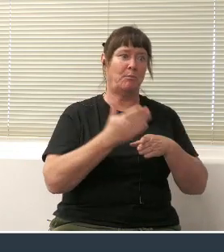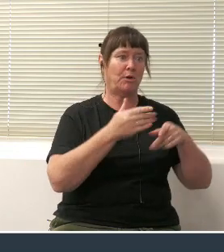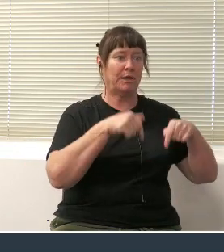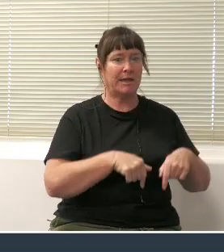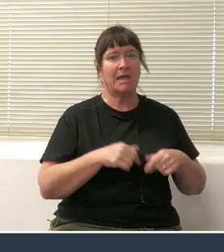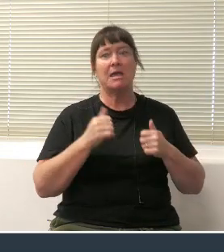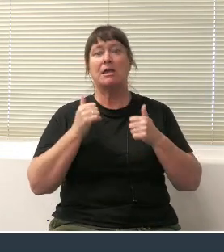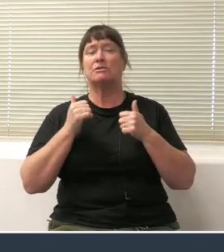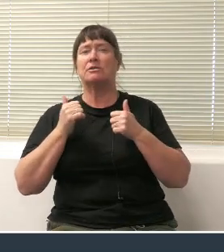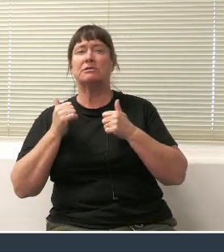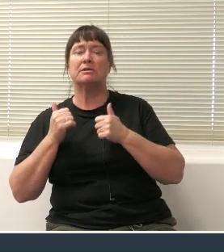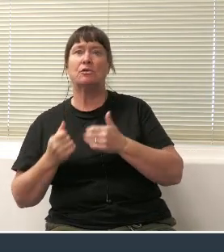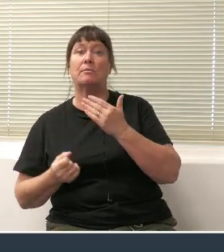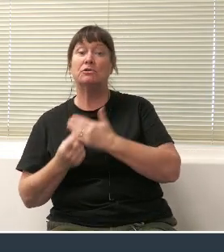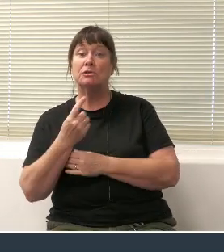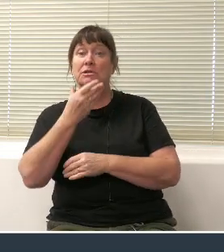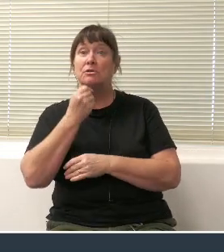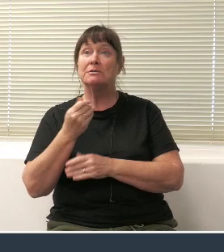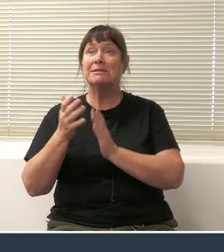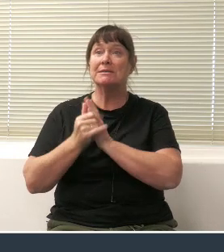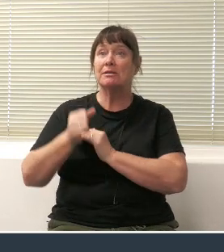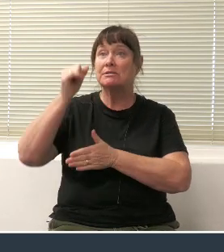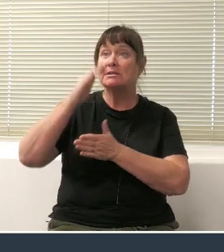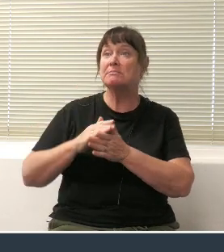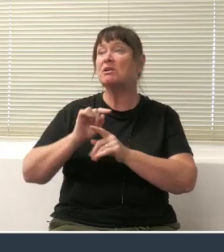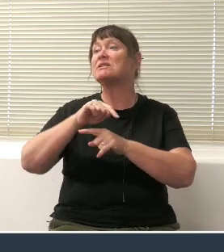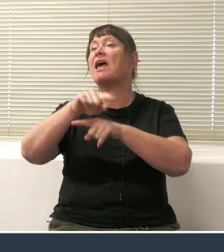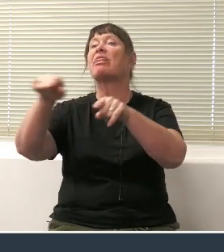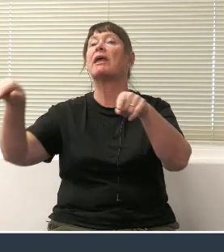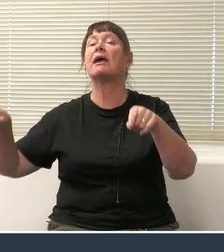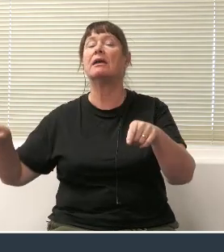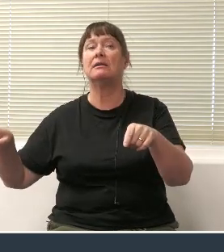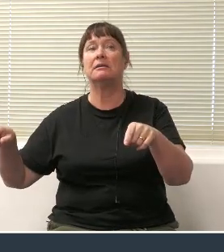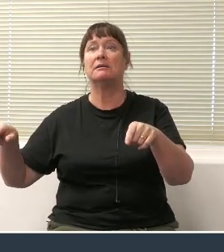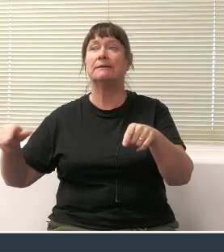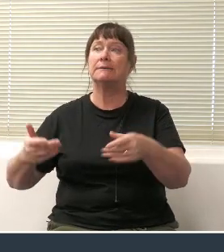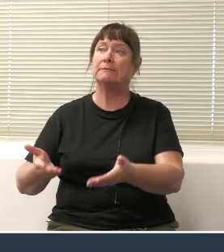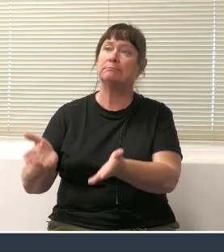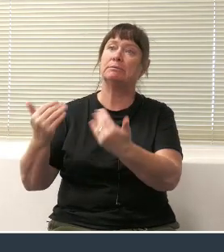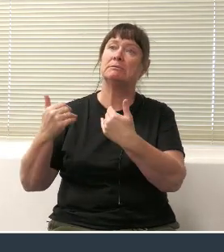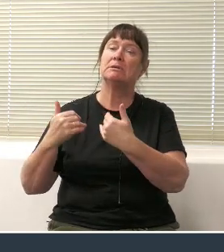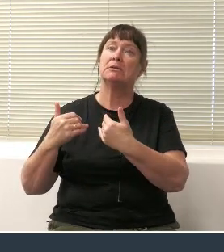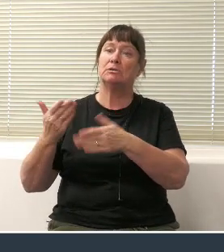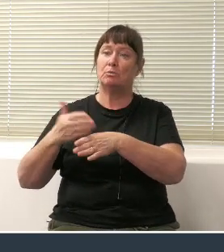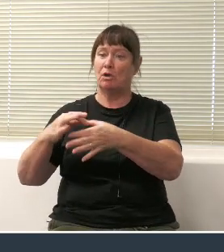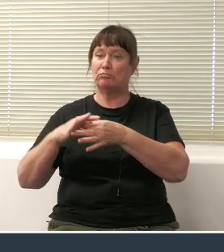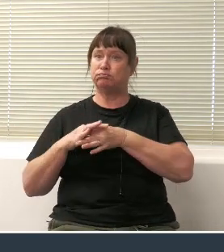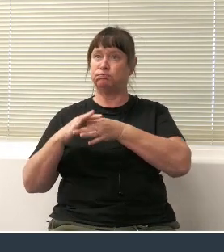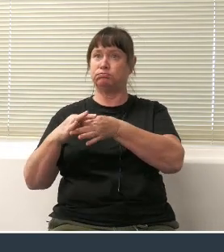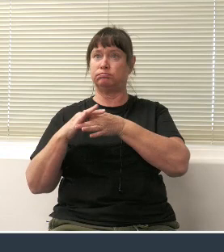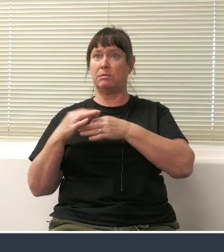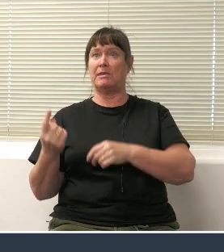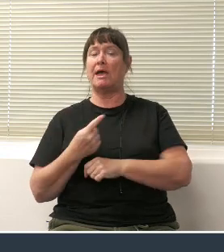to leverage the skills and experience that are out there in the market in a way that they operate with